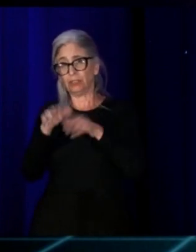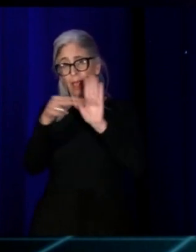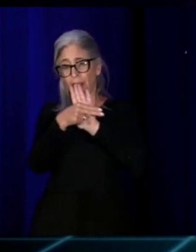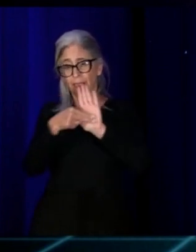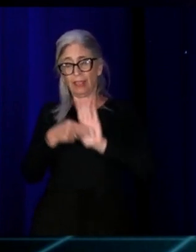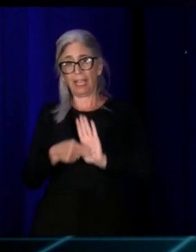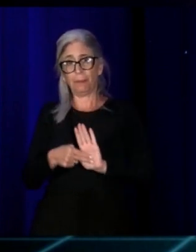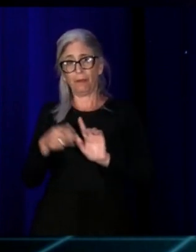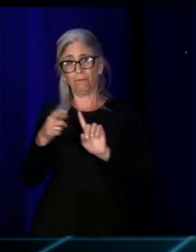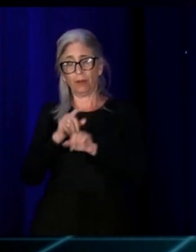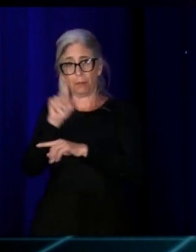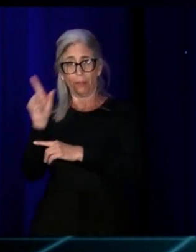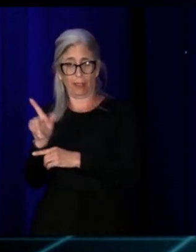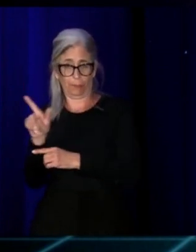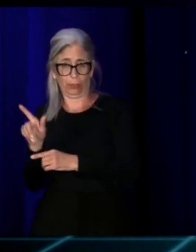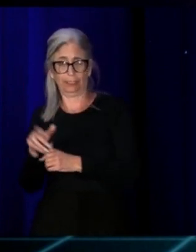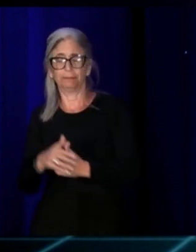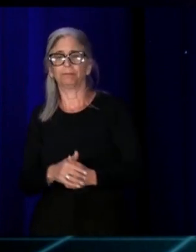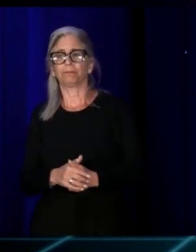radix library.